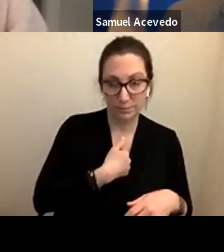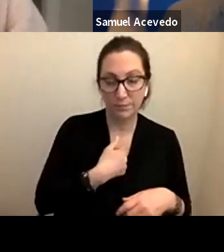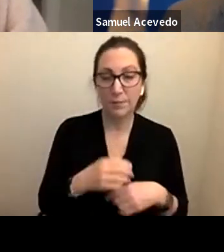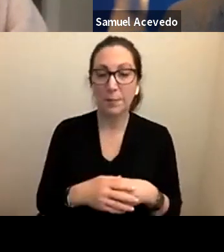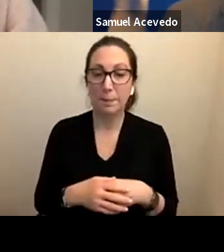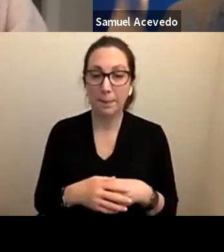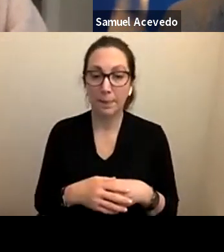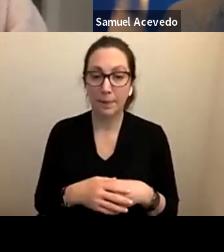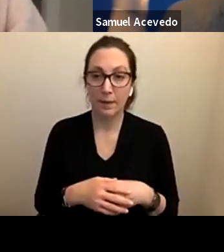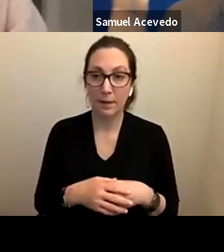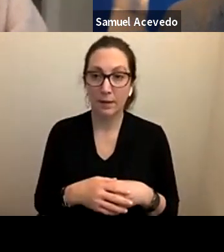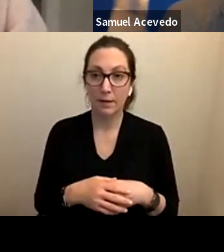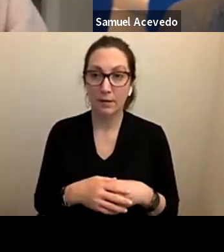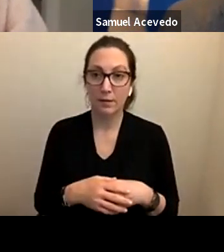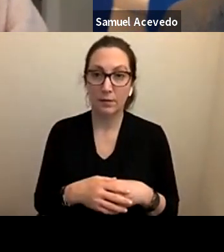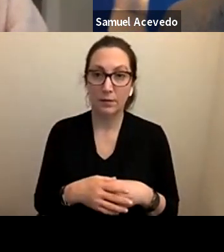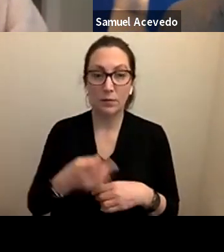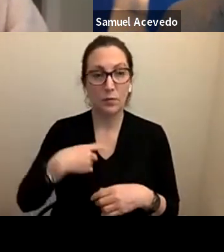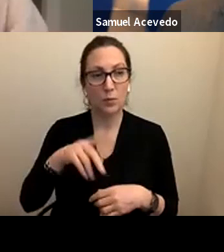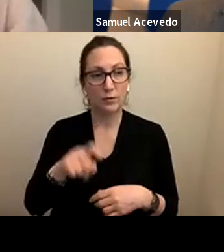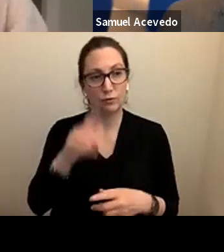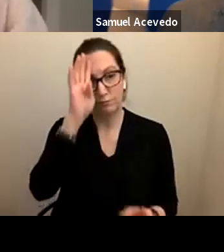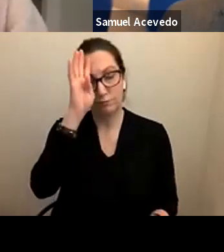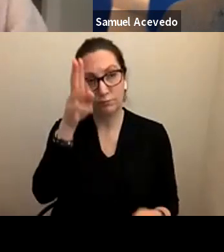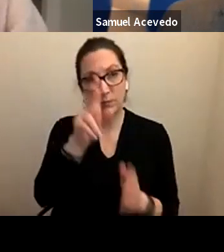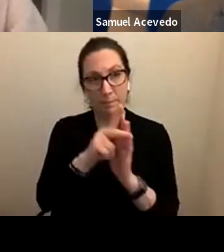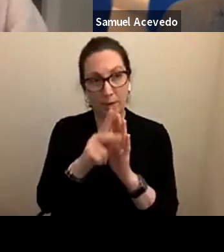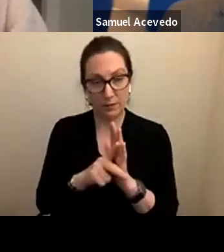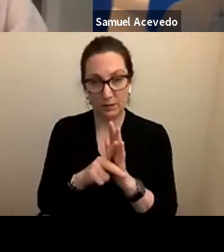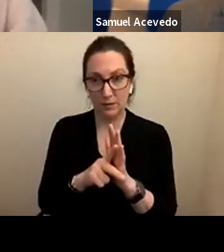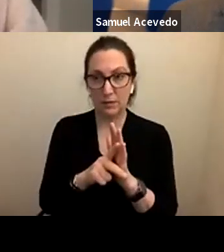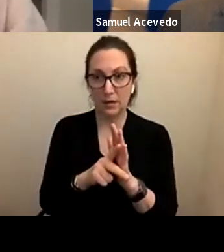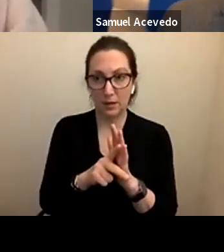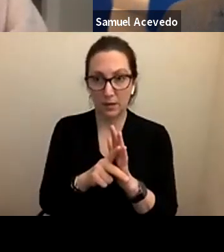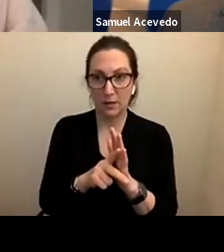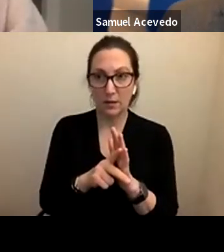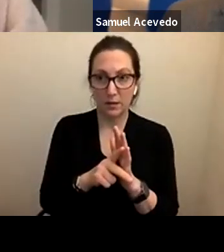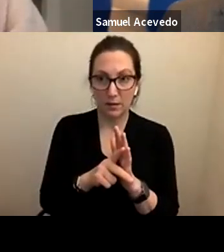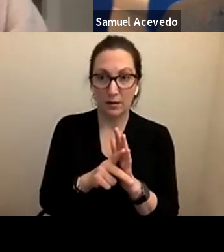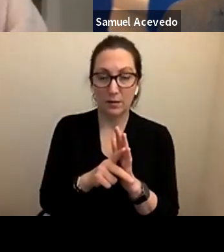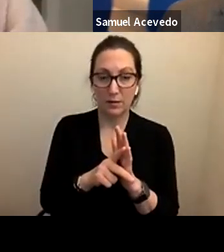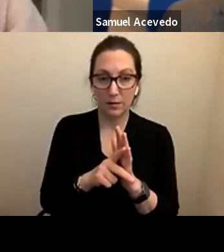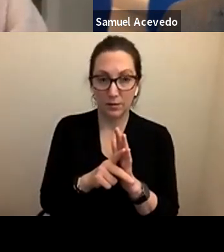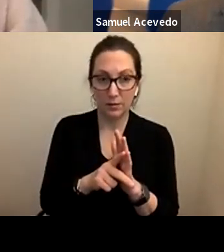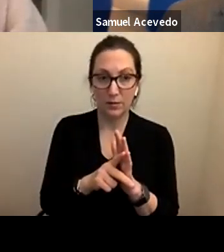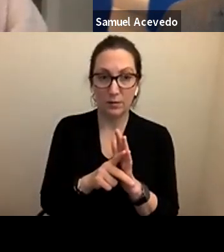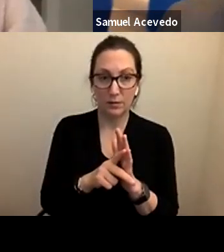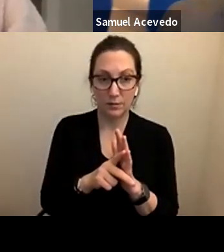design a policy that we believe individually